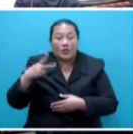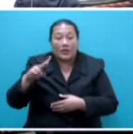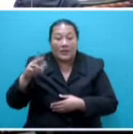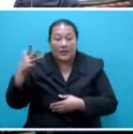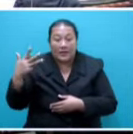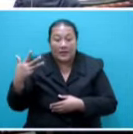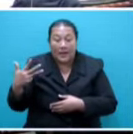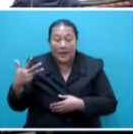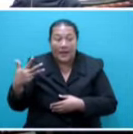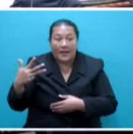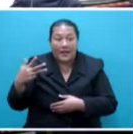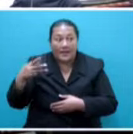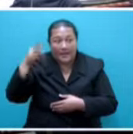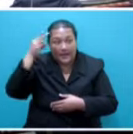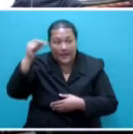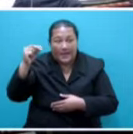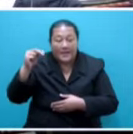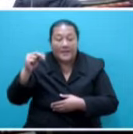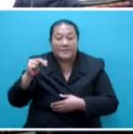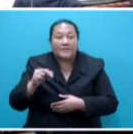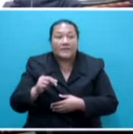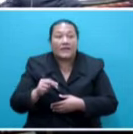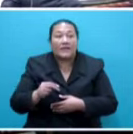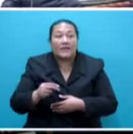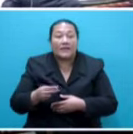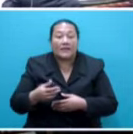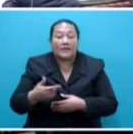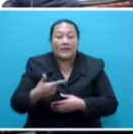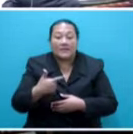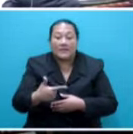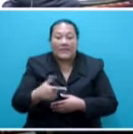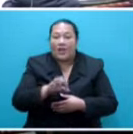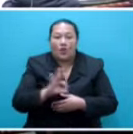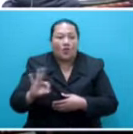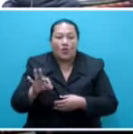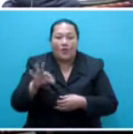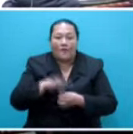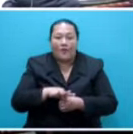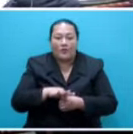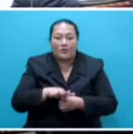15 nays, 7 not voted. The motion is therefore agreed to.